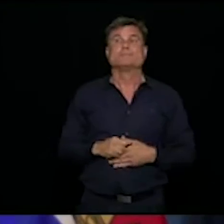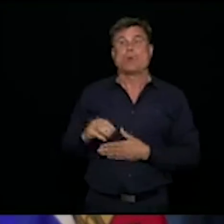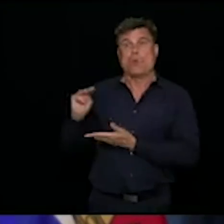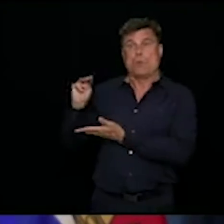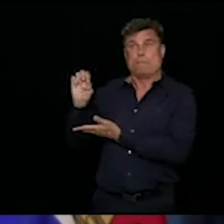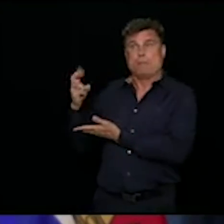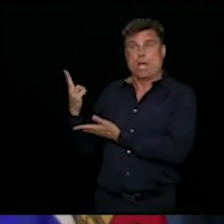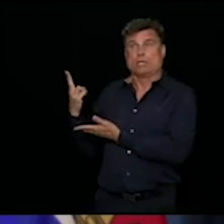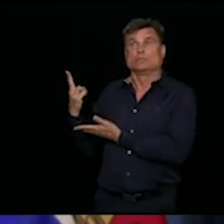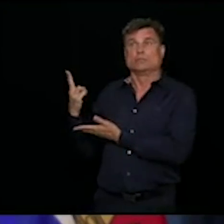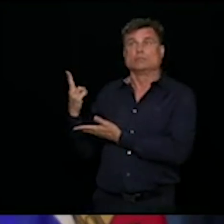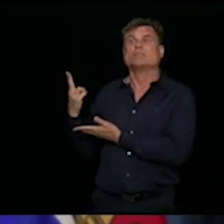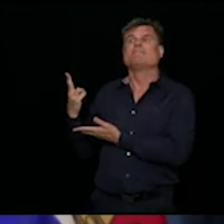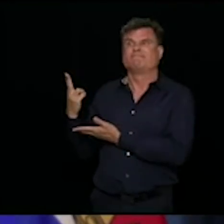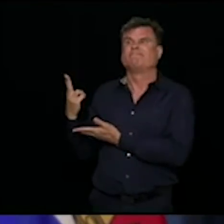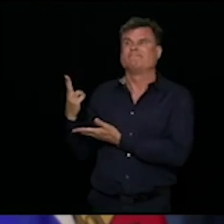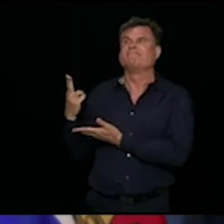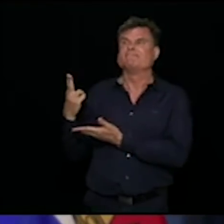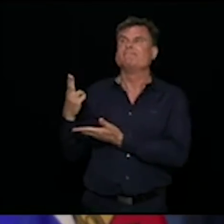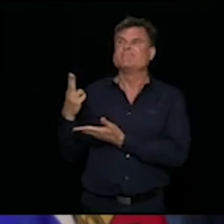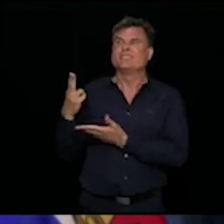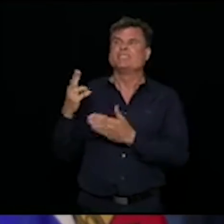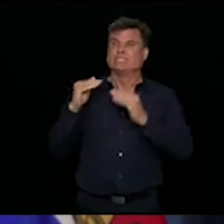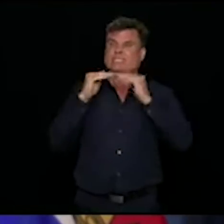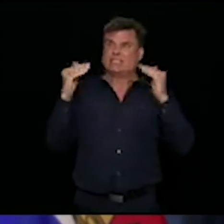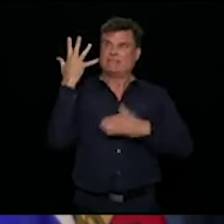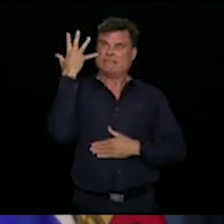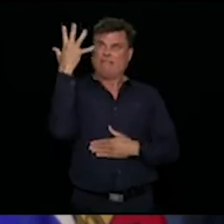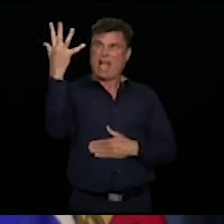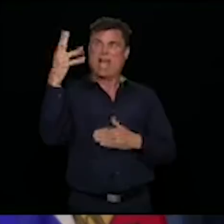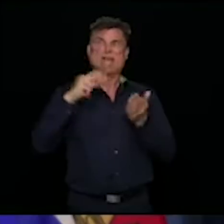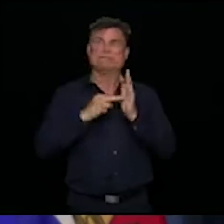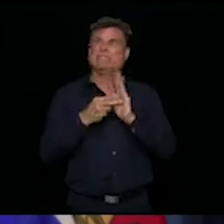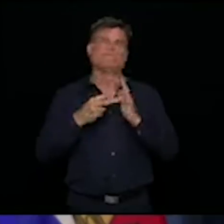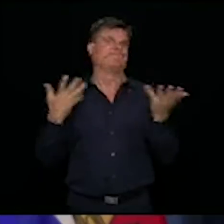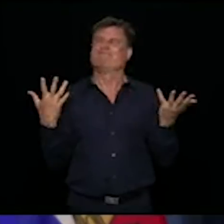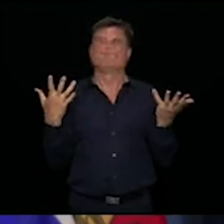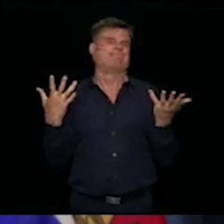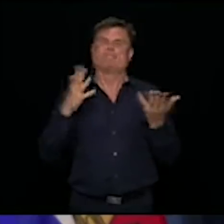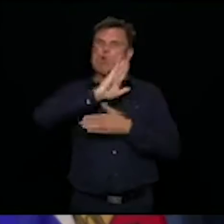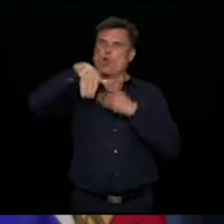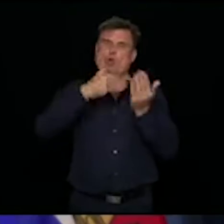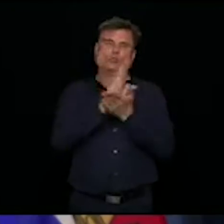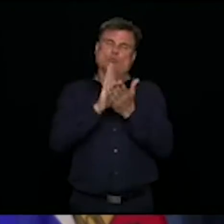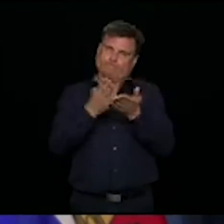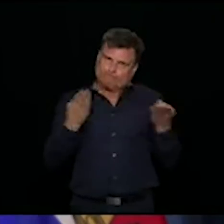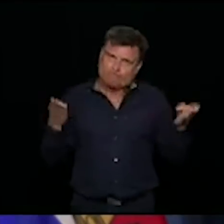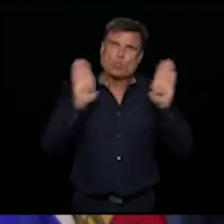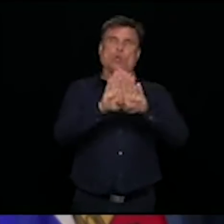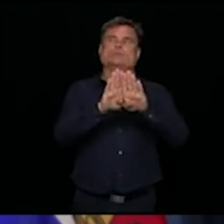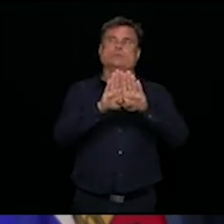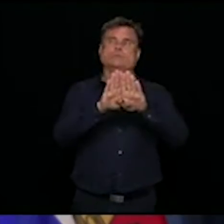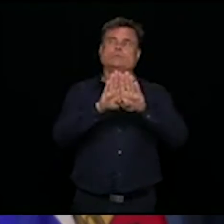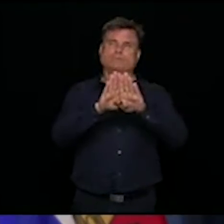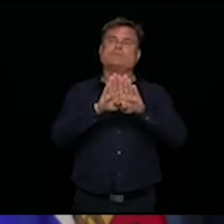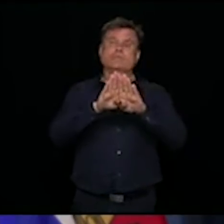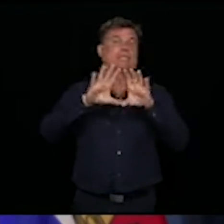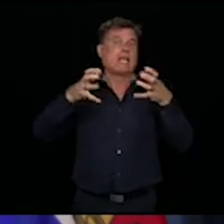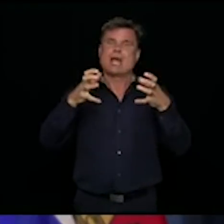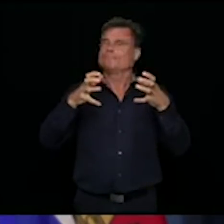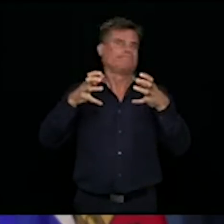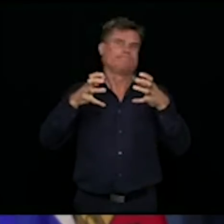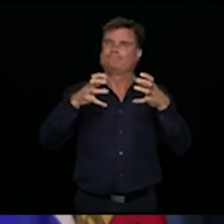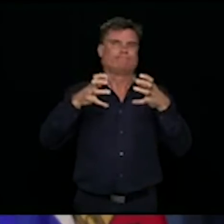public health authorities. During the March break, schools were in Stage 5, which featured the suspension of